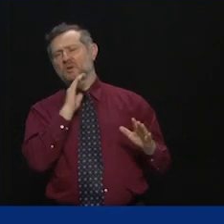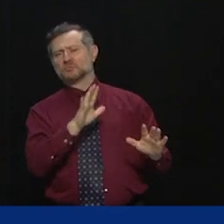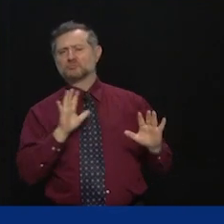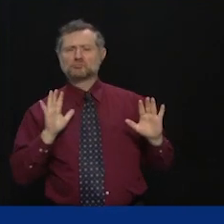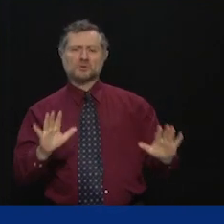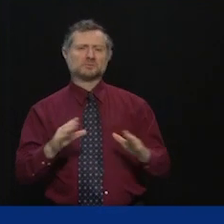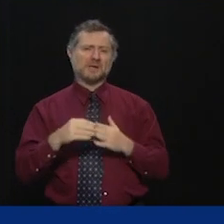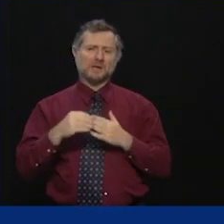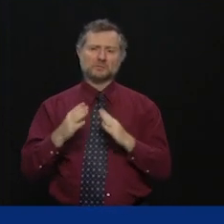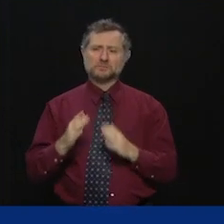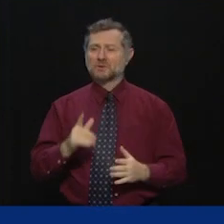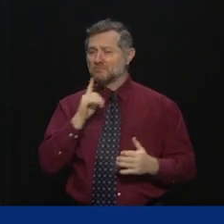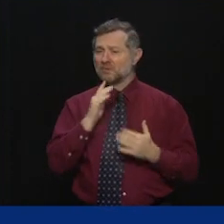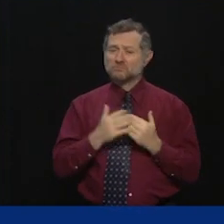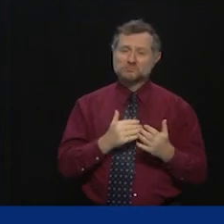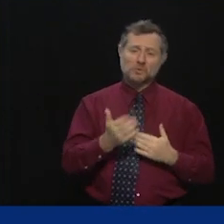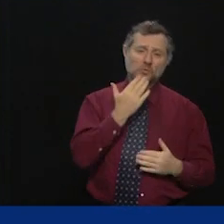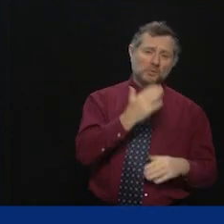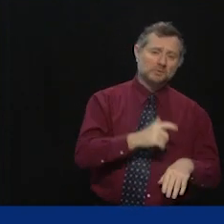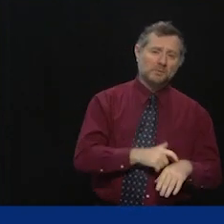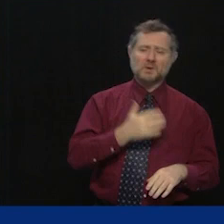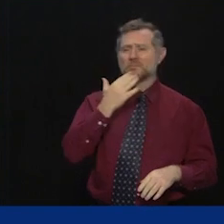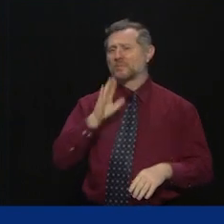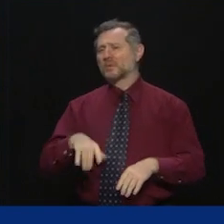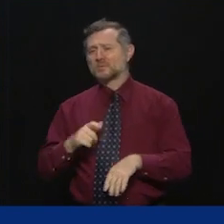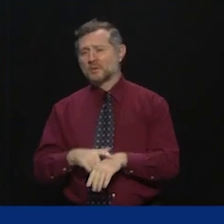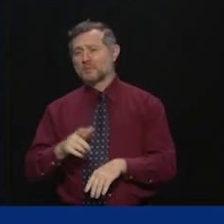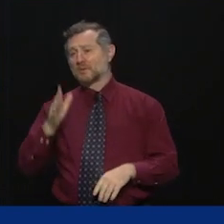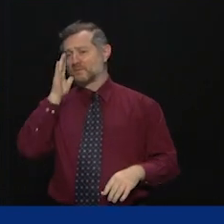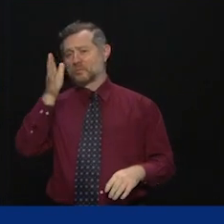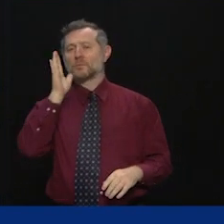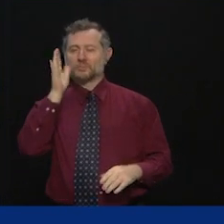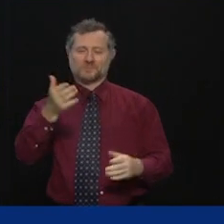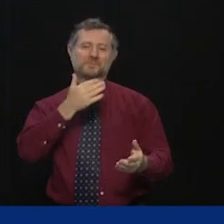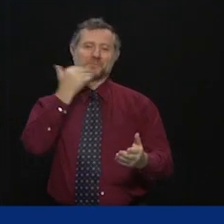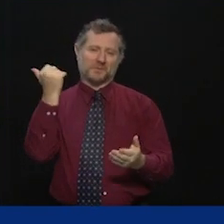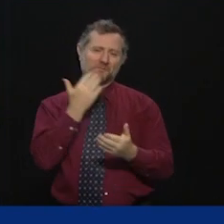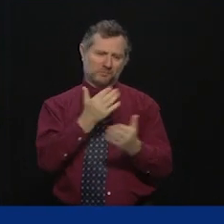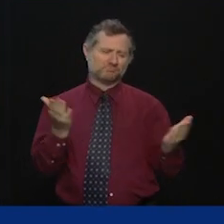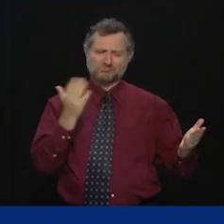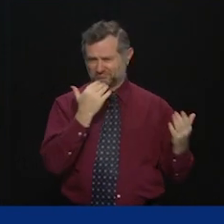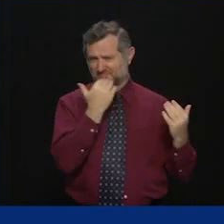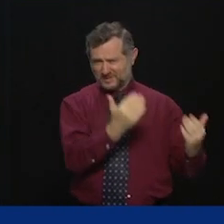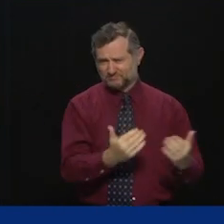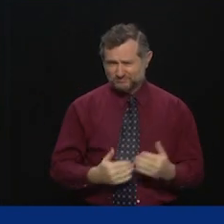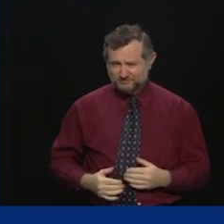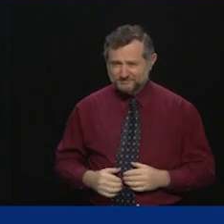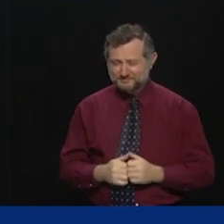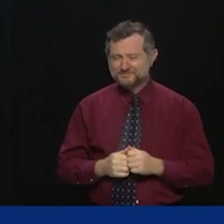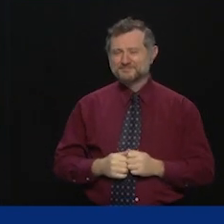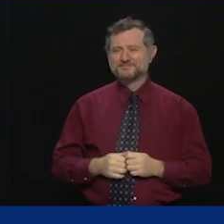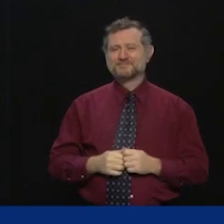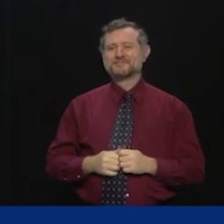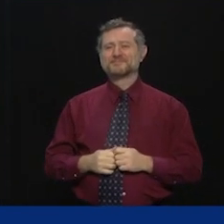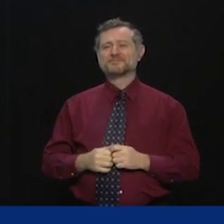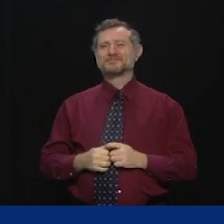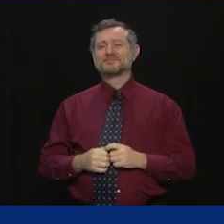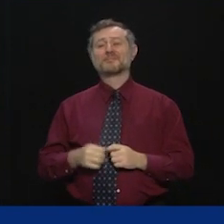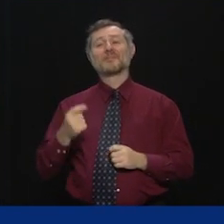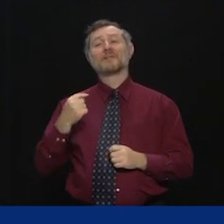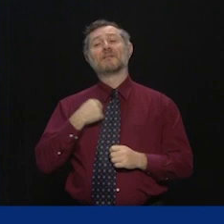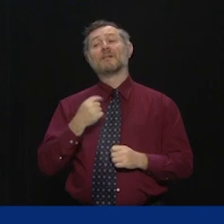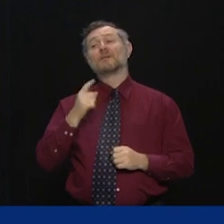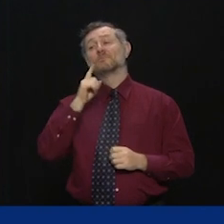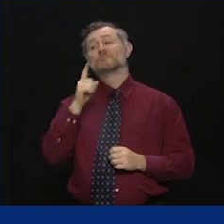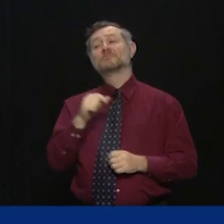times and the bad, and now the great times that are coming back again. Borough President. My friend and partner in state government, Senator Jamal Bailey,